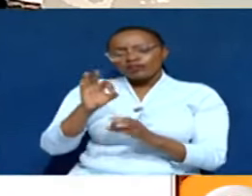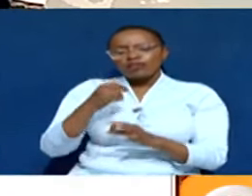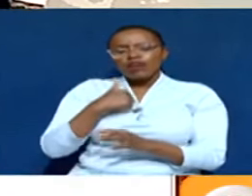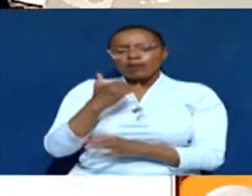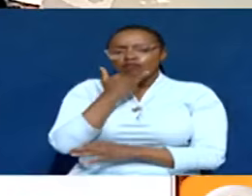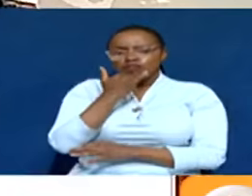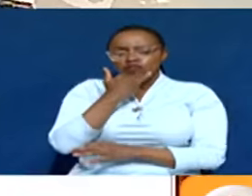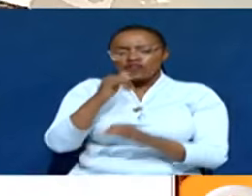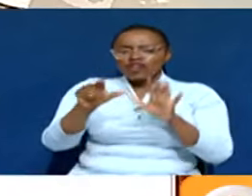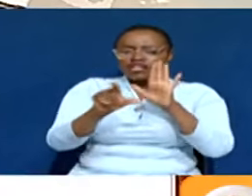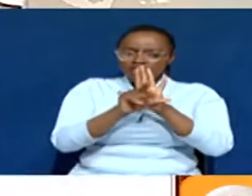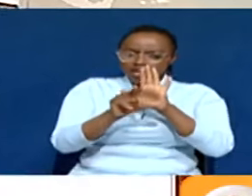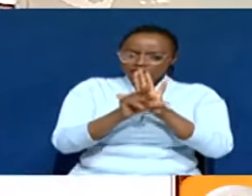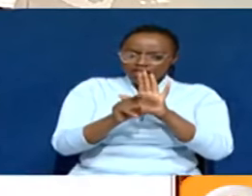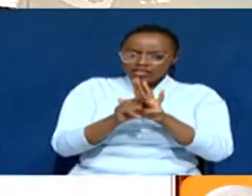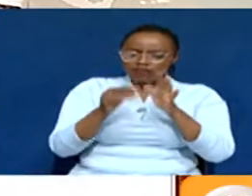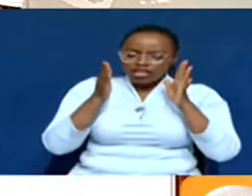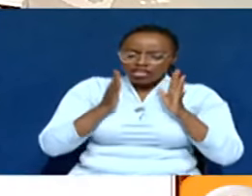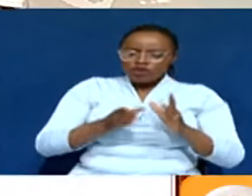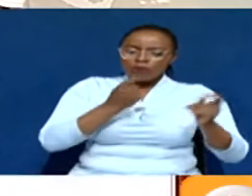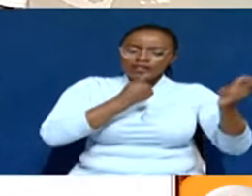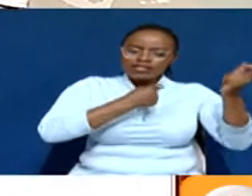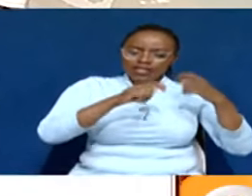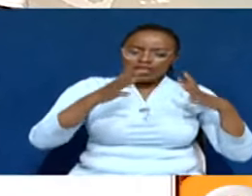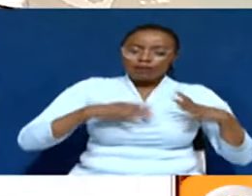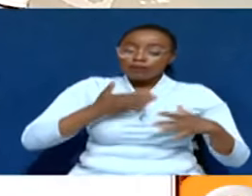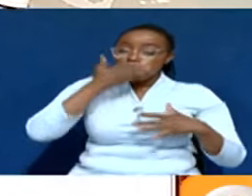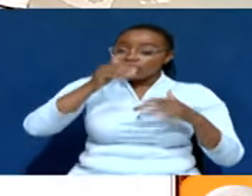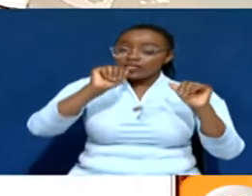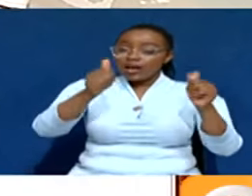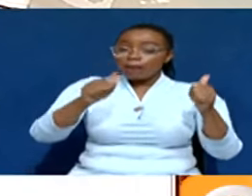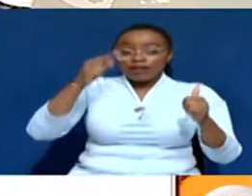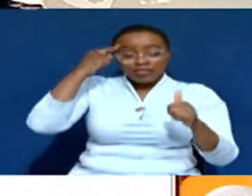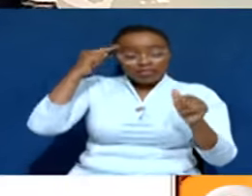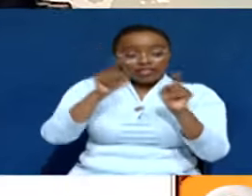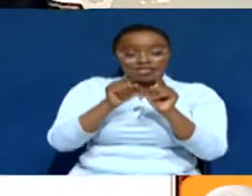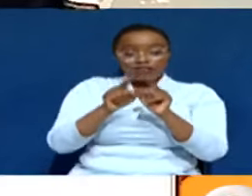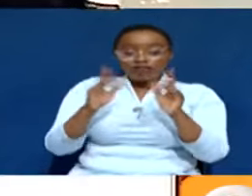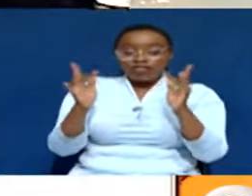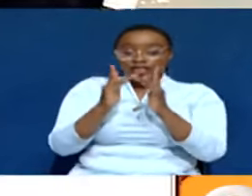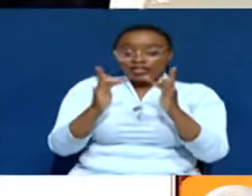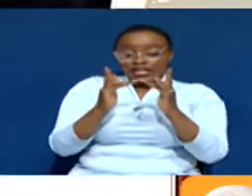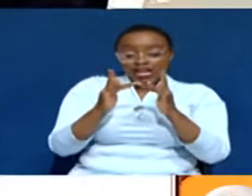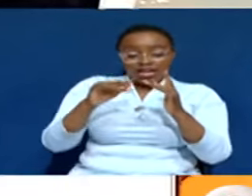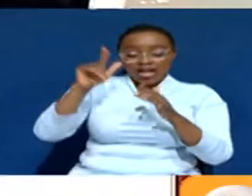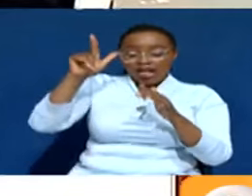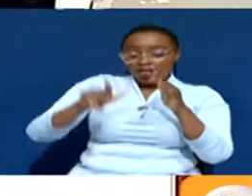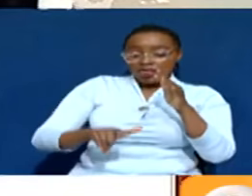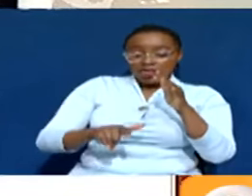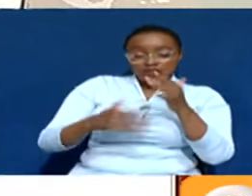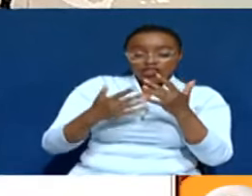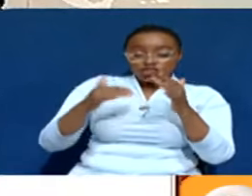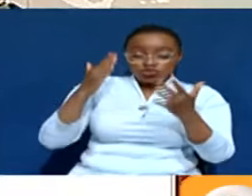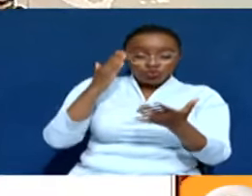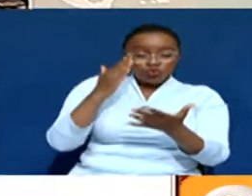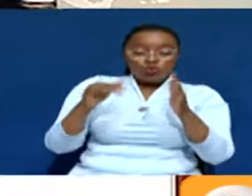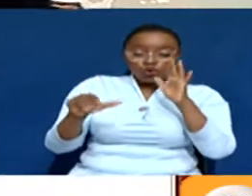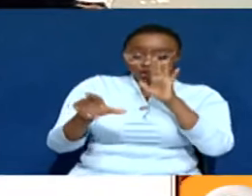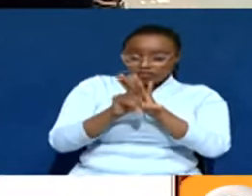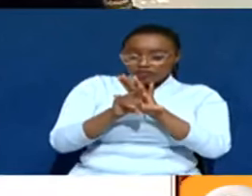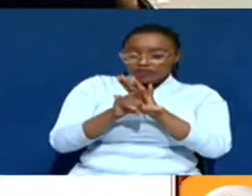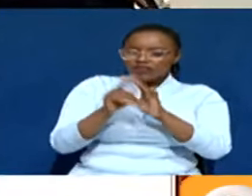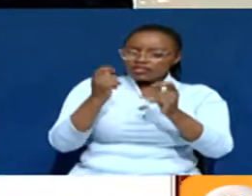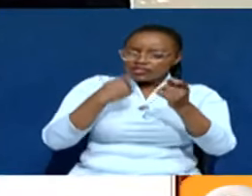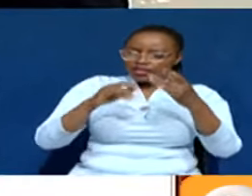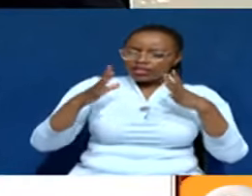is legalized human trafficking. You didn't answer that question. I think your signal went down. Legalized human, it's human